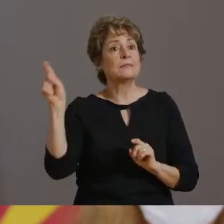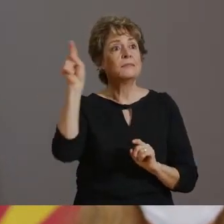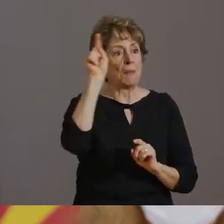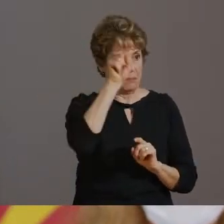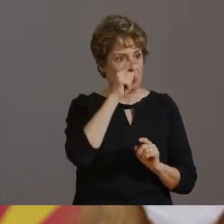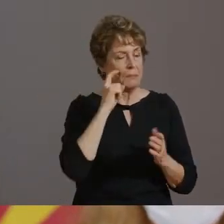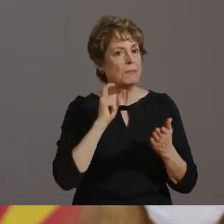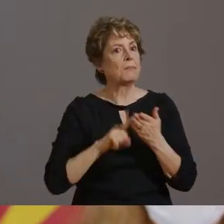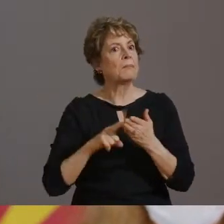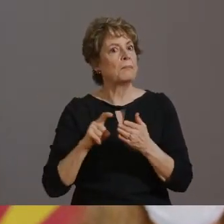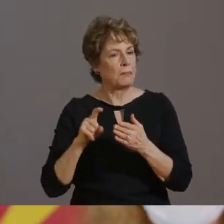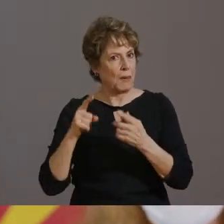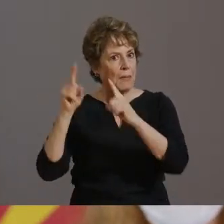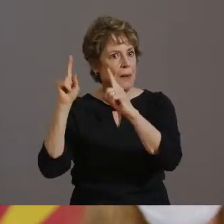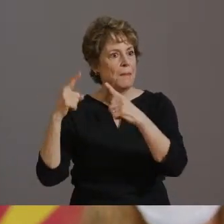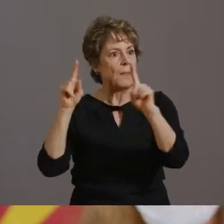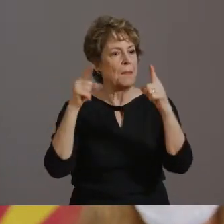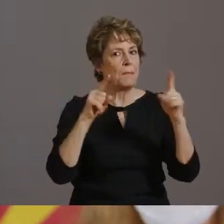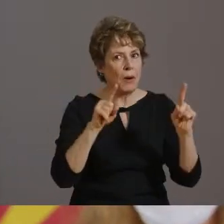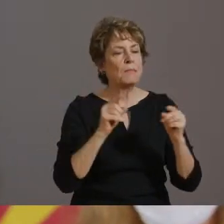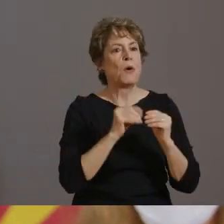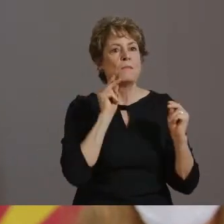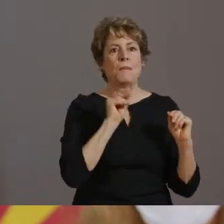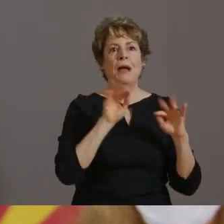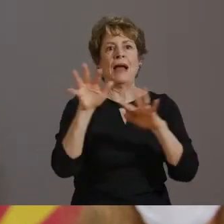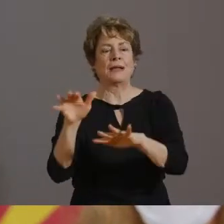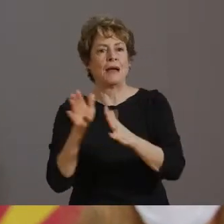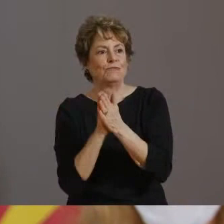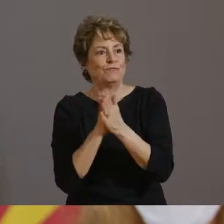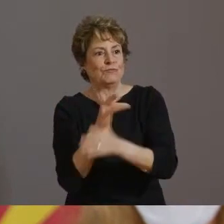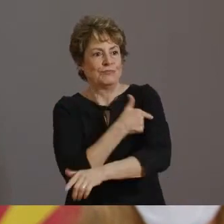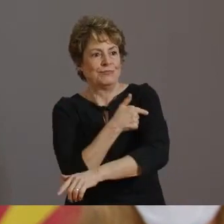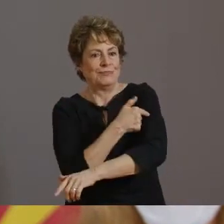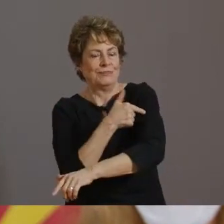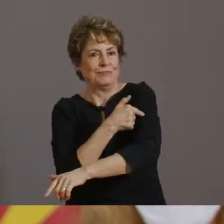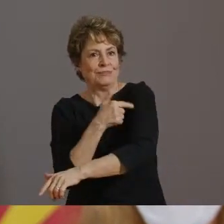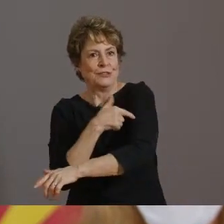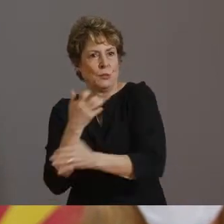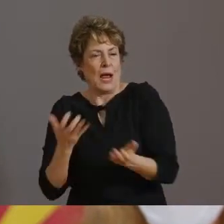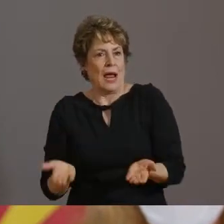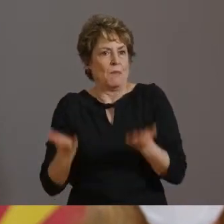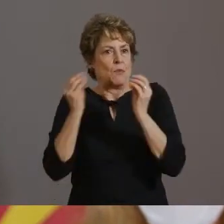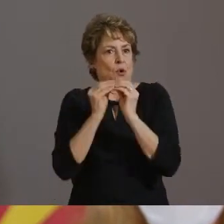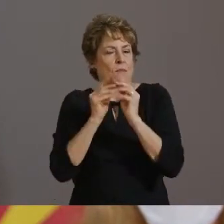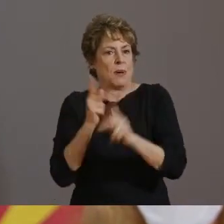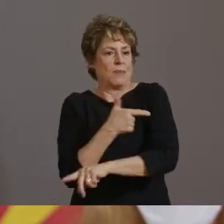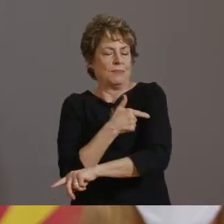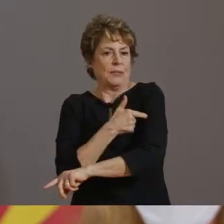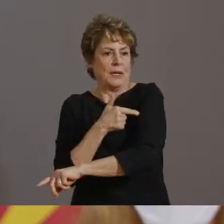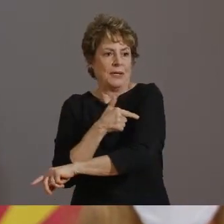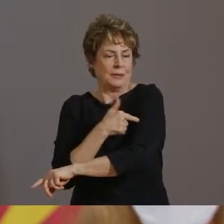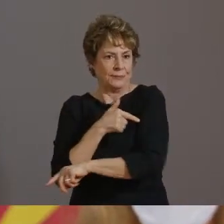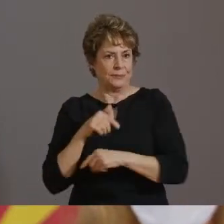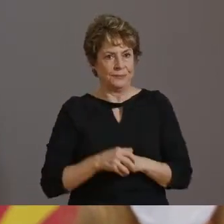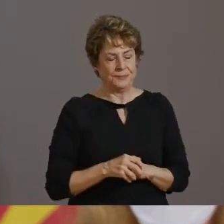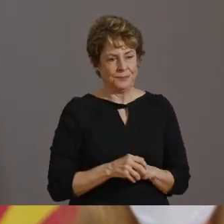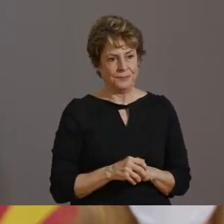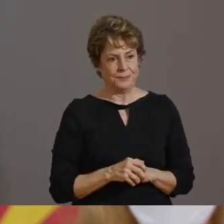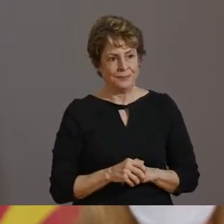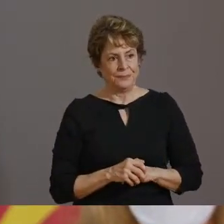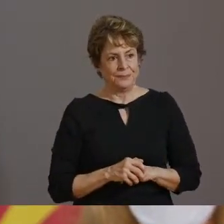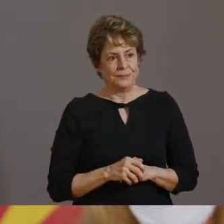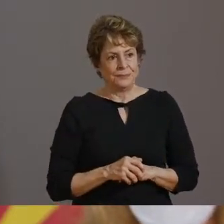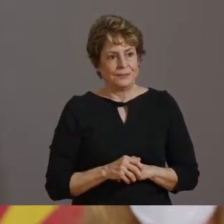Snyder and her team for their leadership and partnership in making these resources available to Access